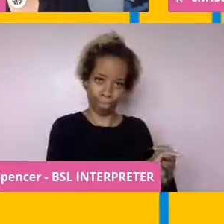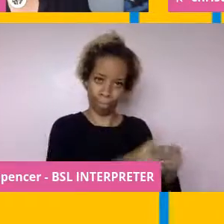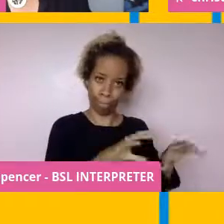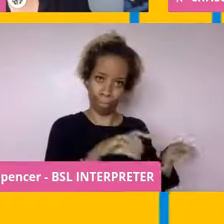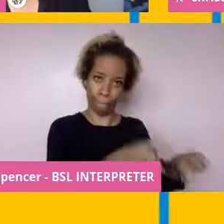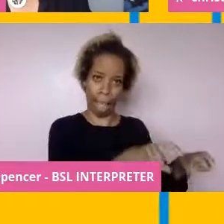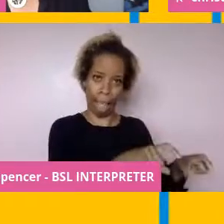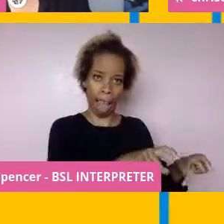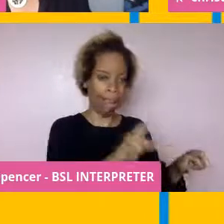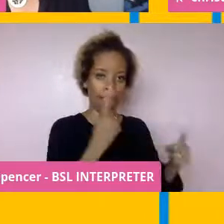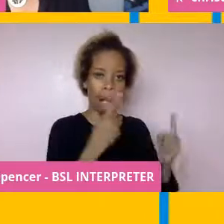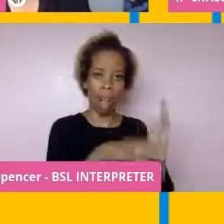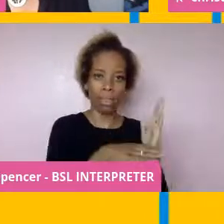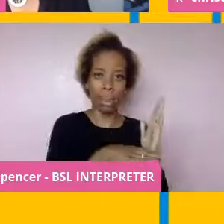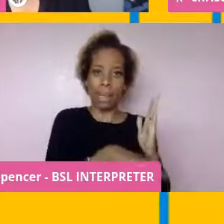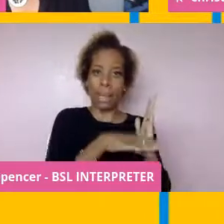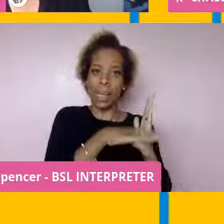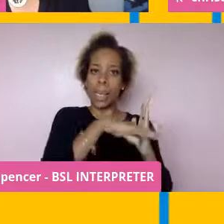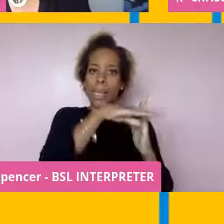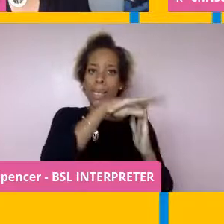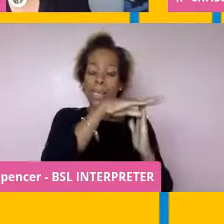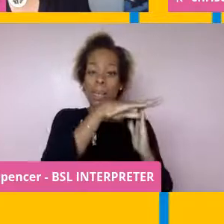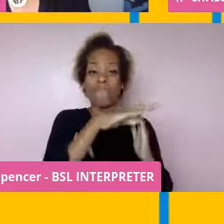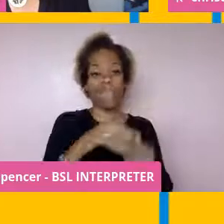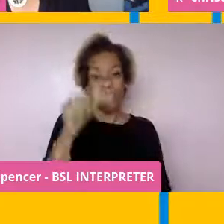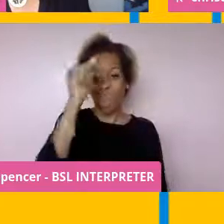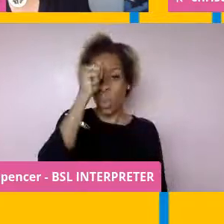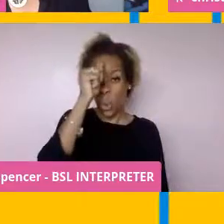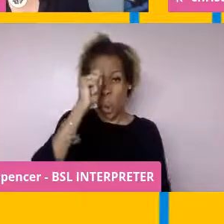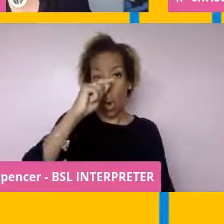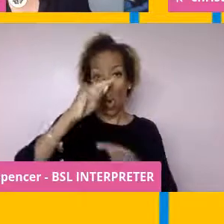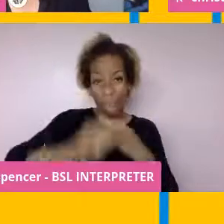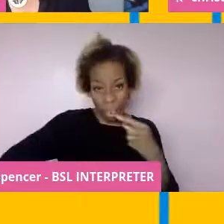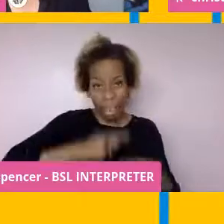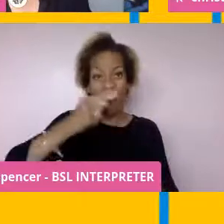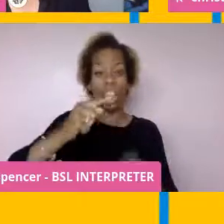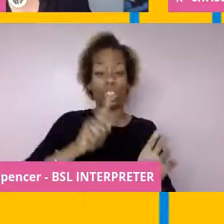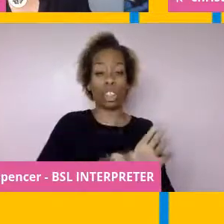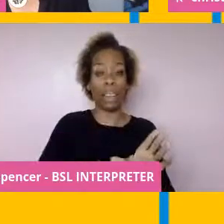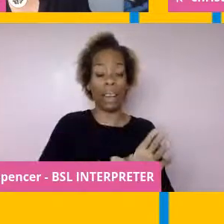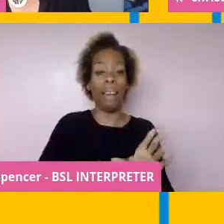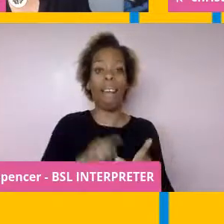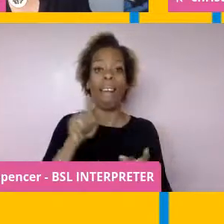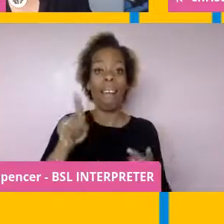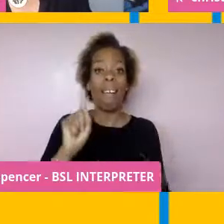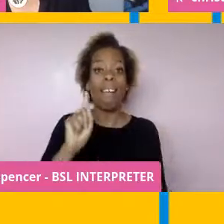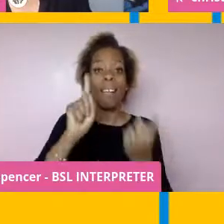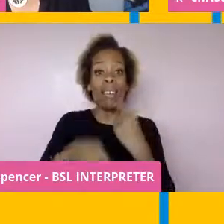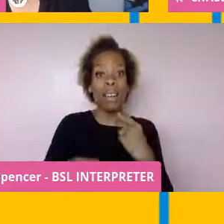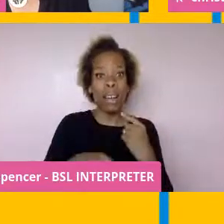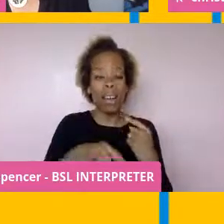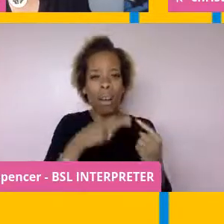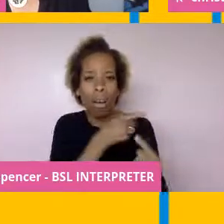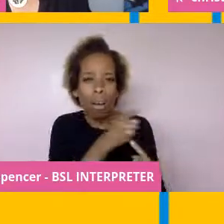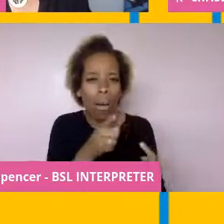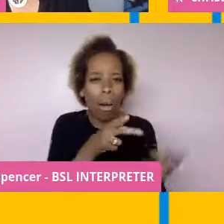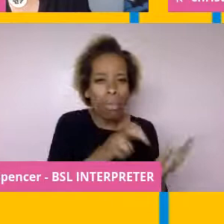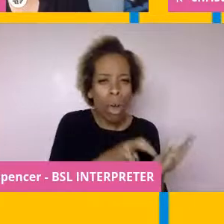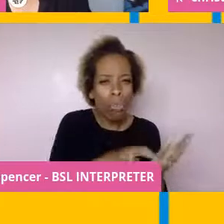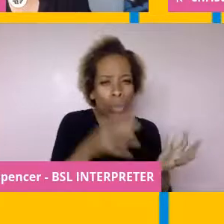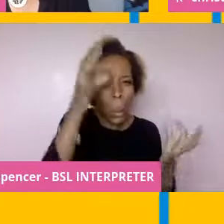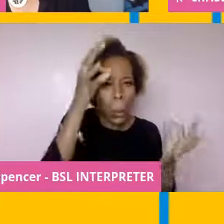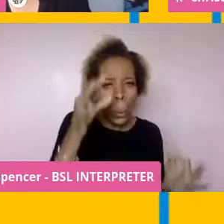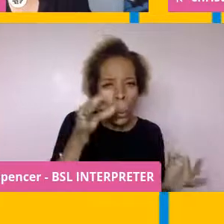that, next year they will come back and they will have another go at more people's contracts. So,